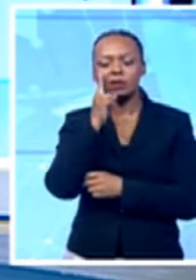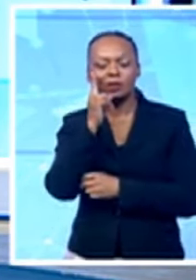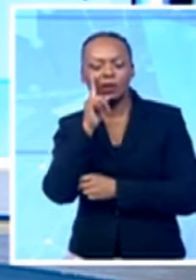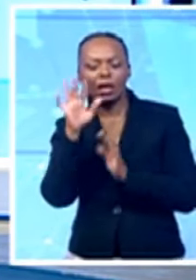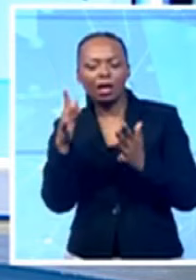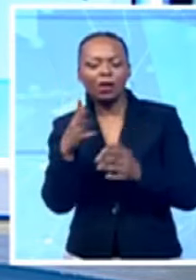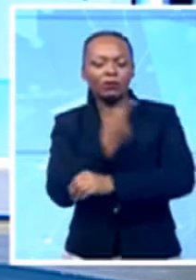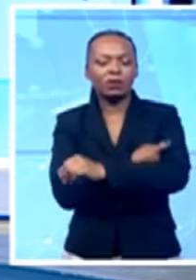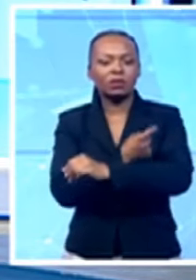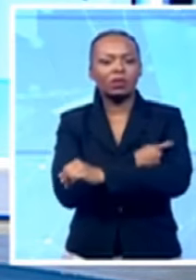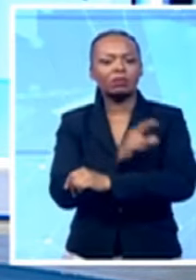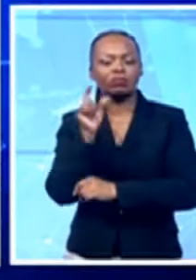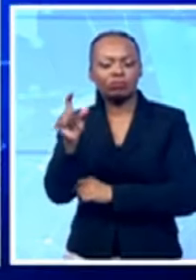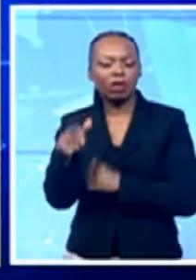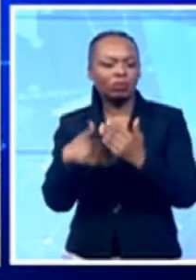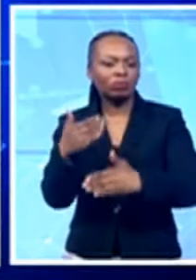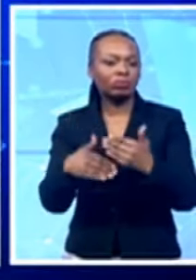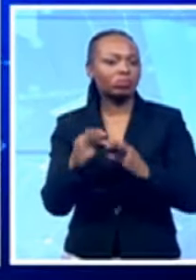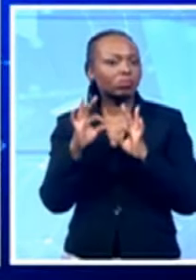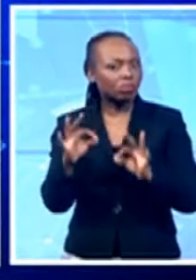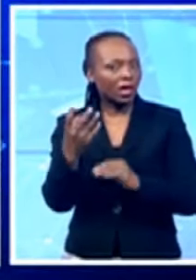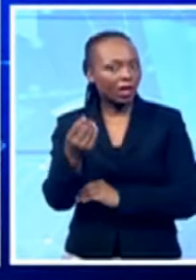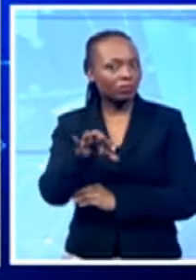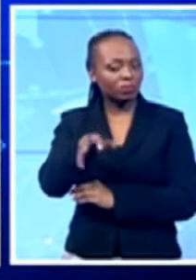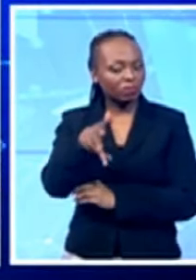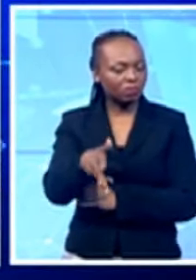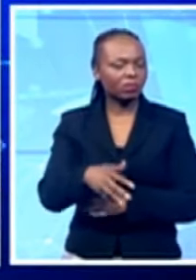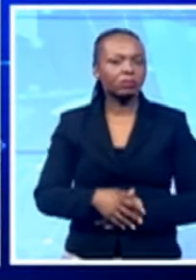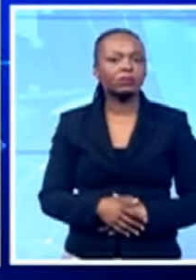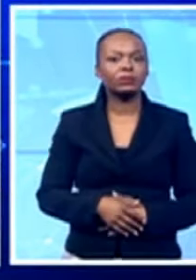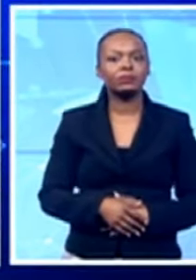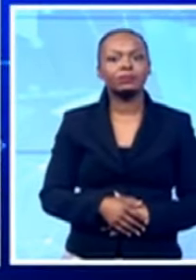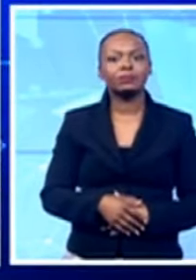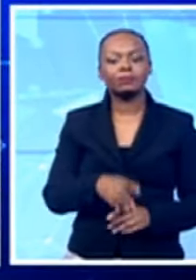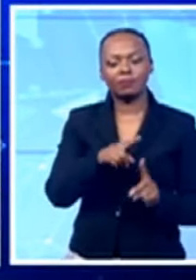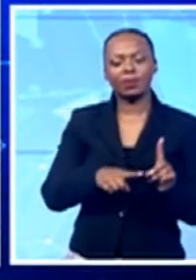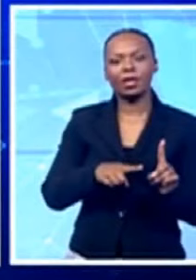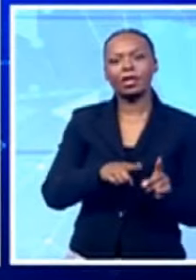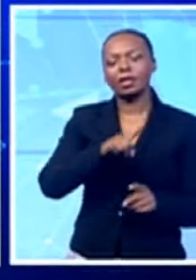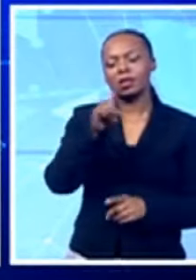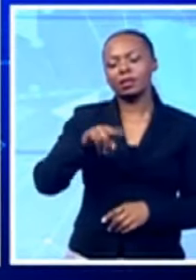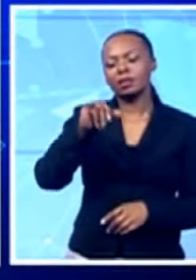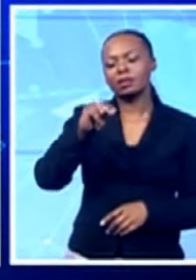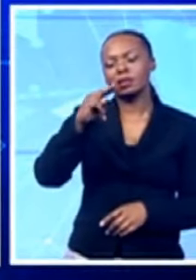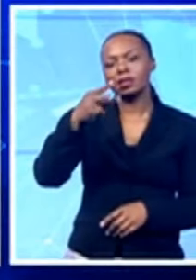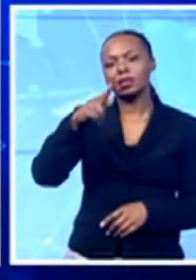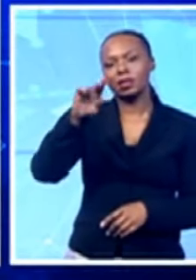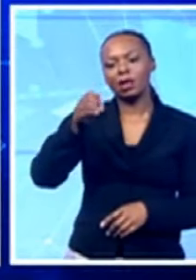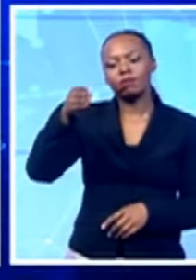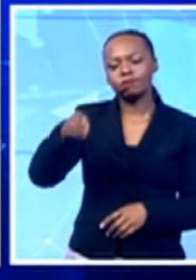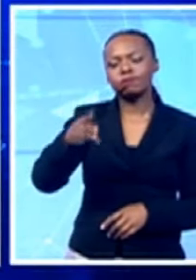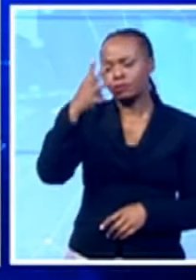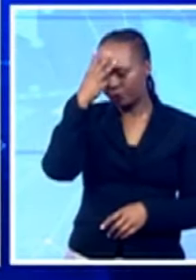SABC News reporter Sentleeng Lehihi live for us in Mahikeng. Sentleeng, what more are we learning about the story?